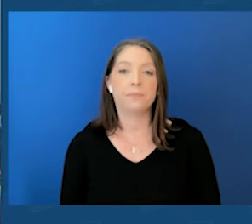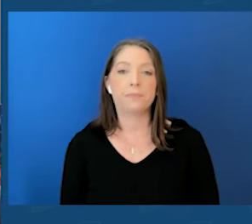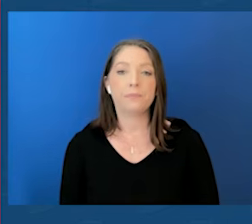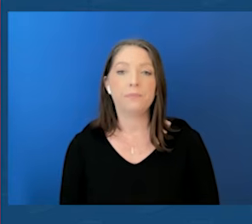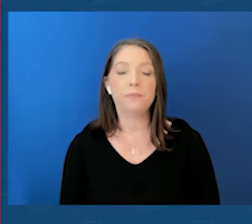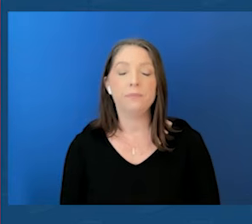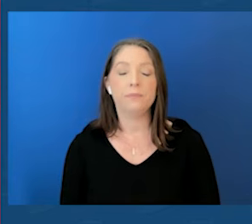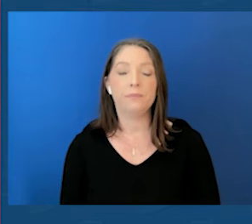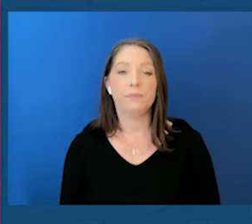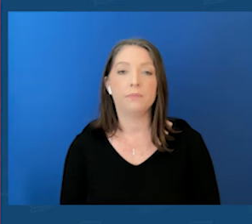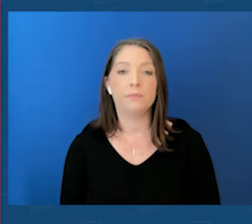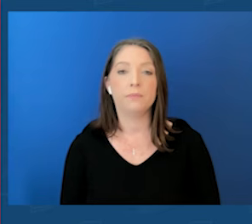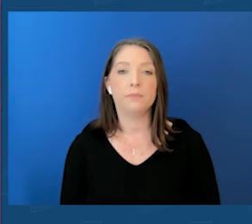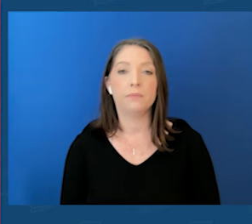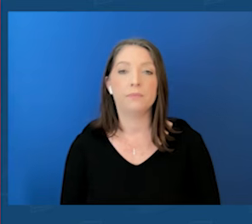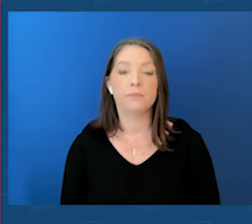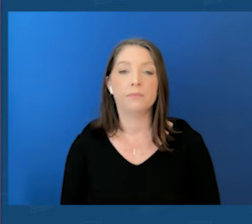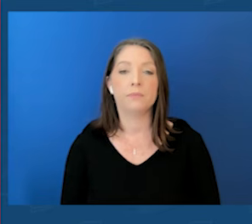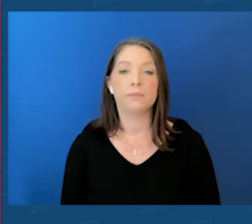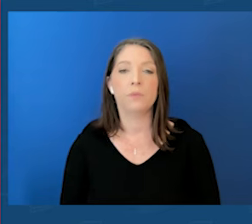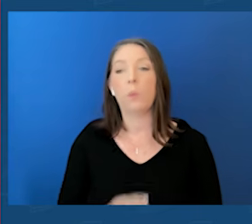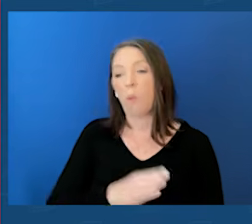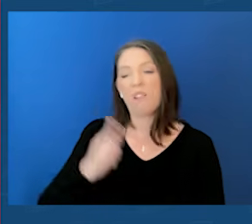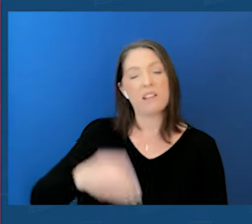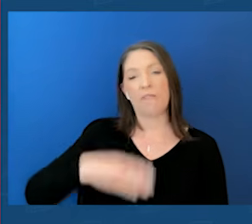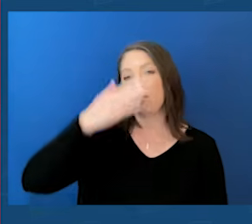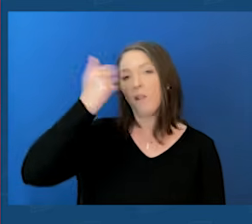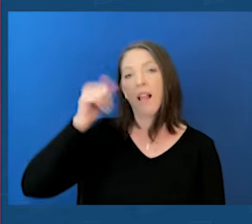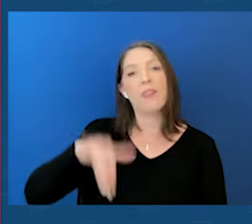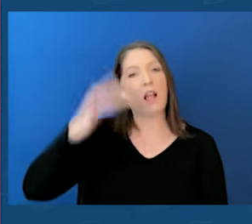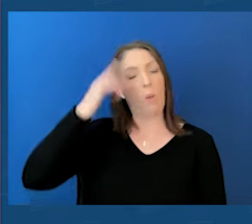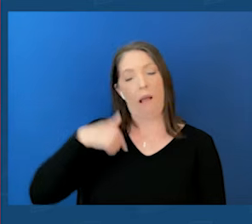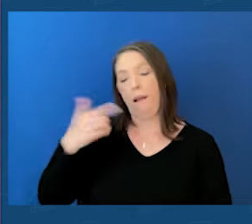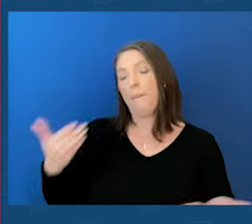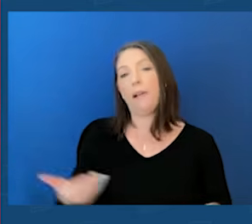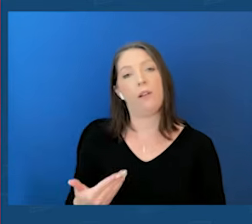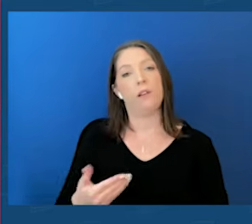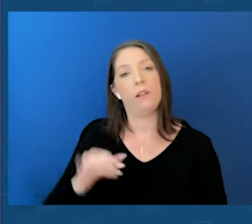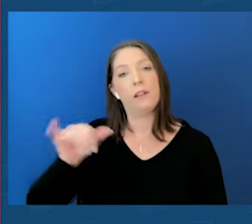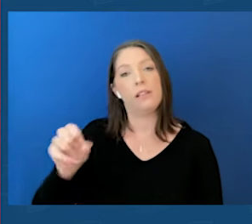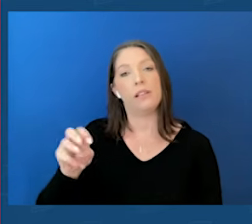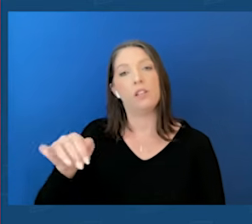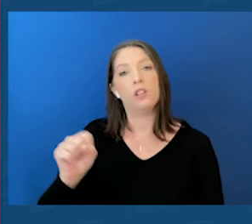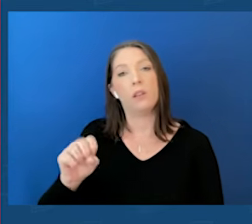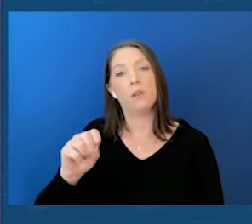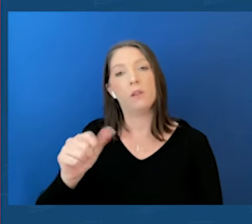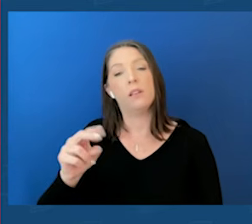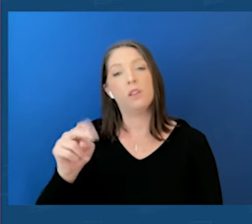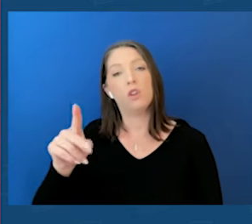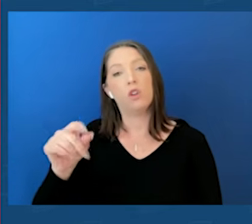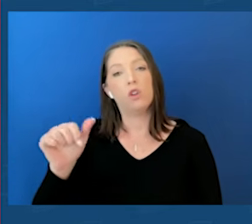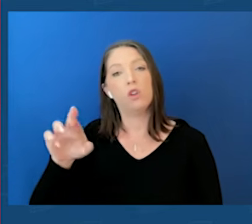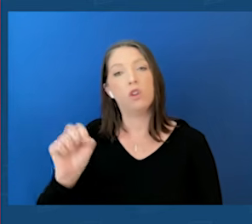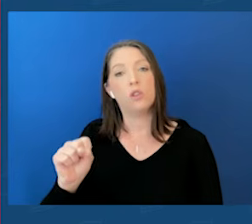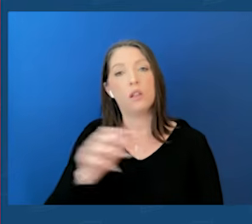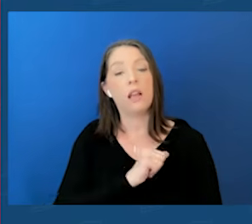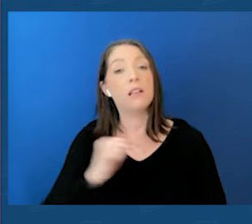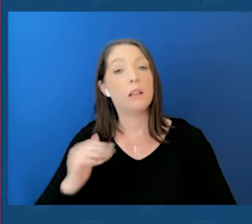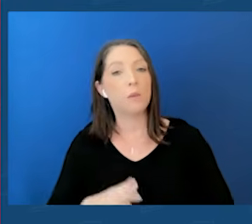And we will not forget that. That's why I came. James Saunders and Assemblywoman, you've done us